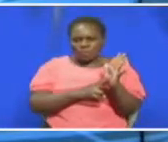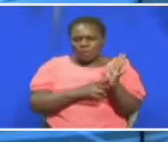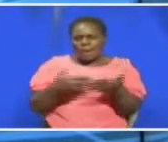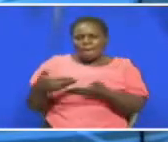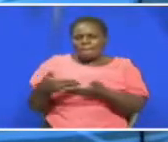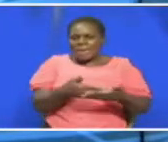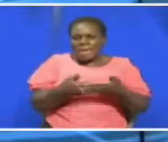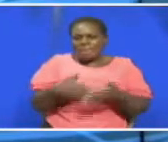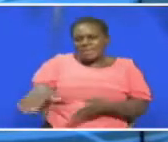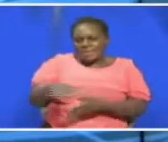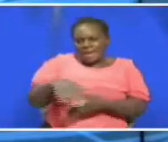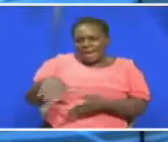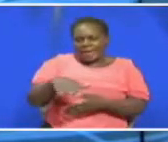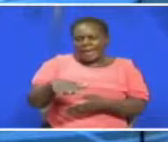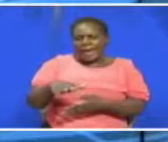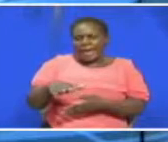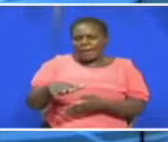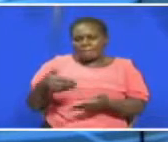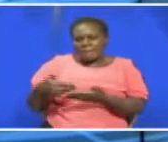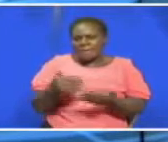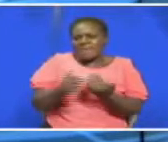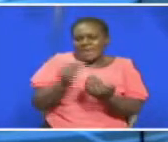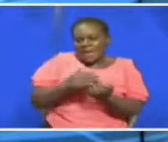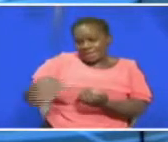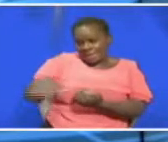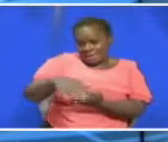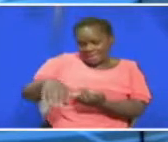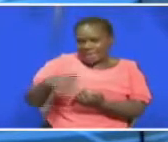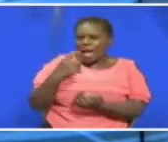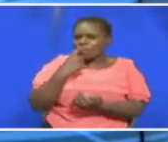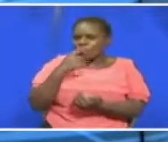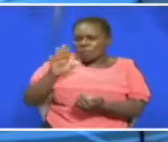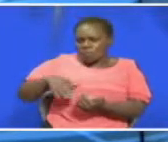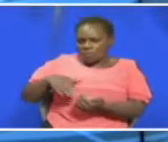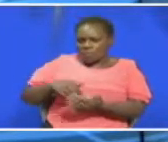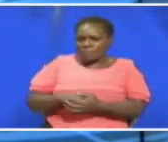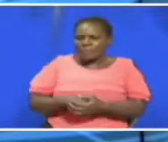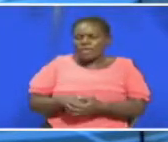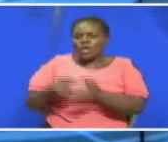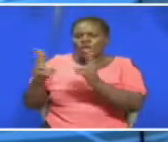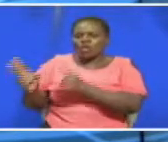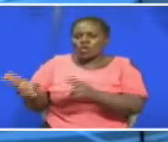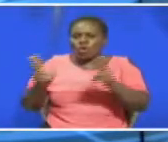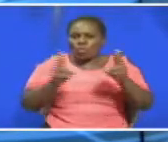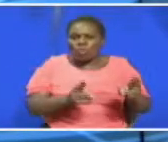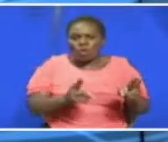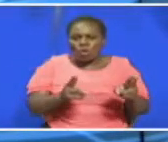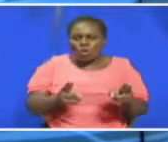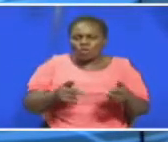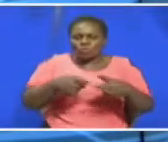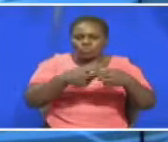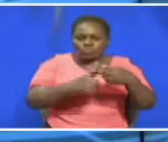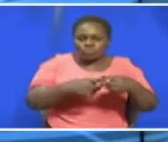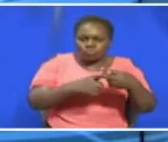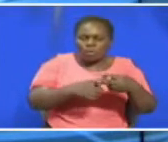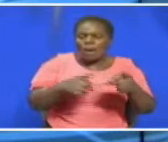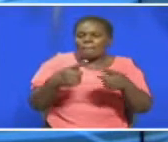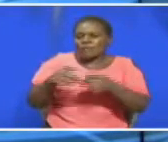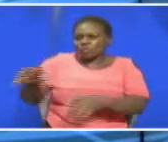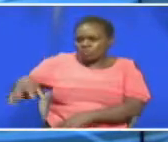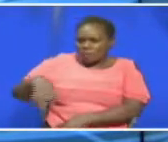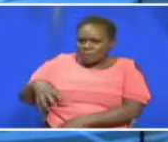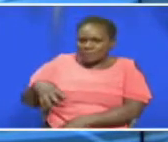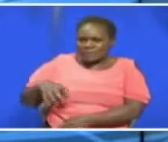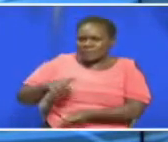creches, for purposes of privacy for lactating mothers. These rooms are common in blue chip companies, but Chuka Market